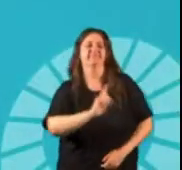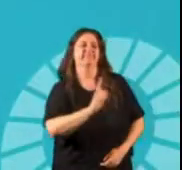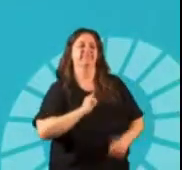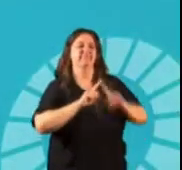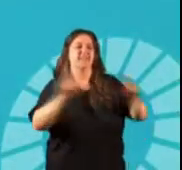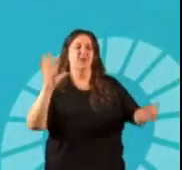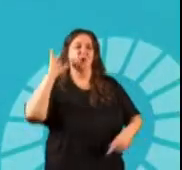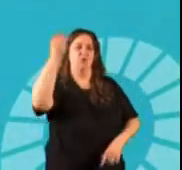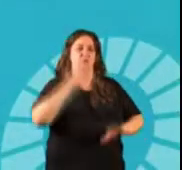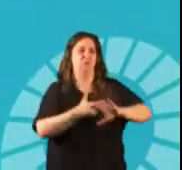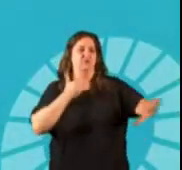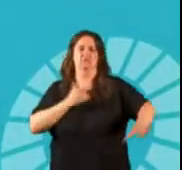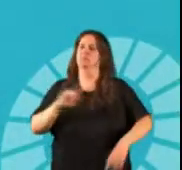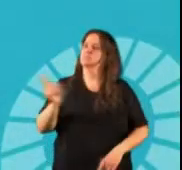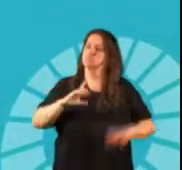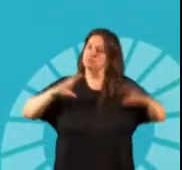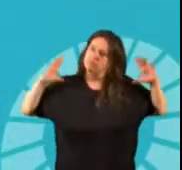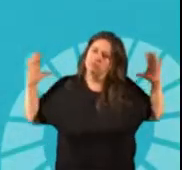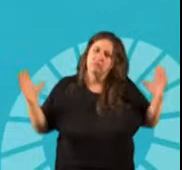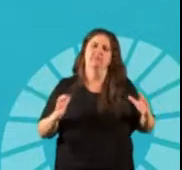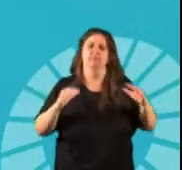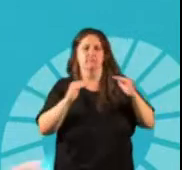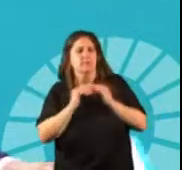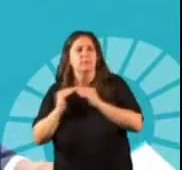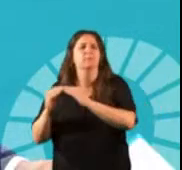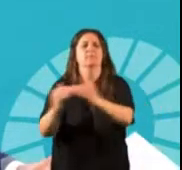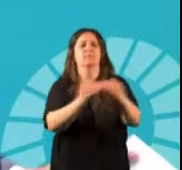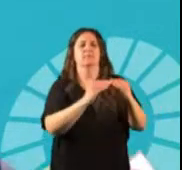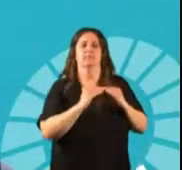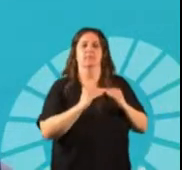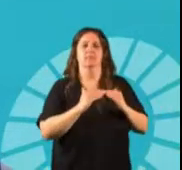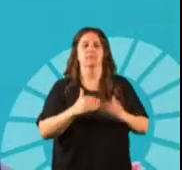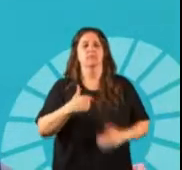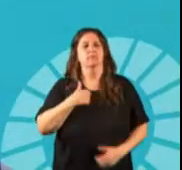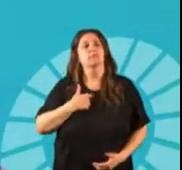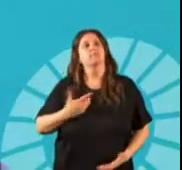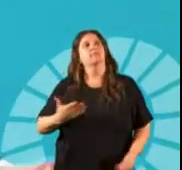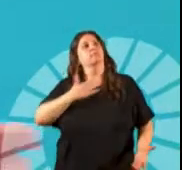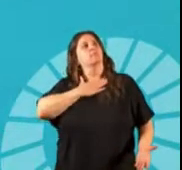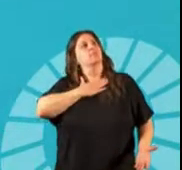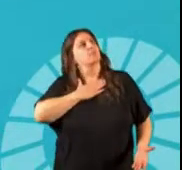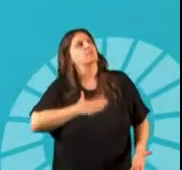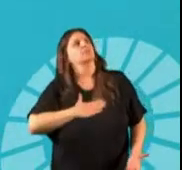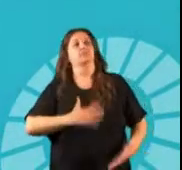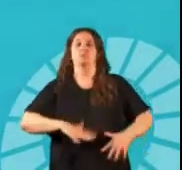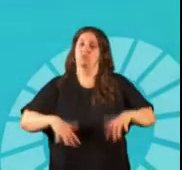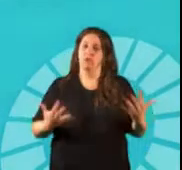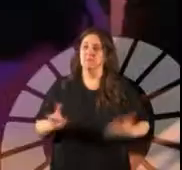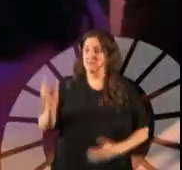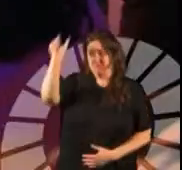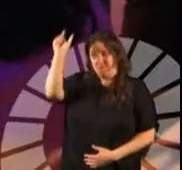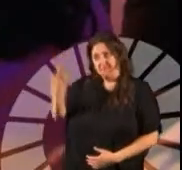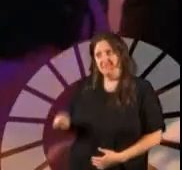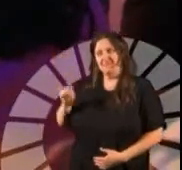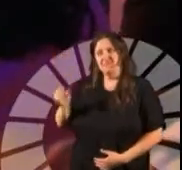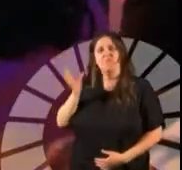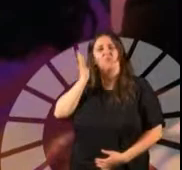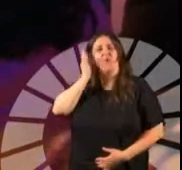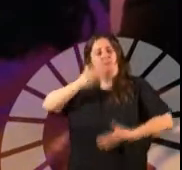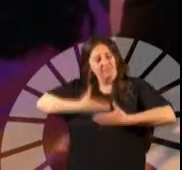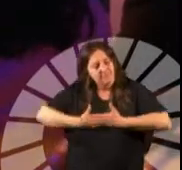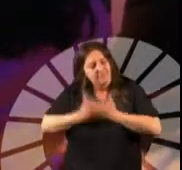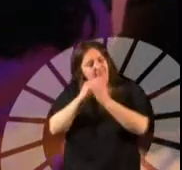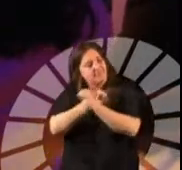everywhere, so that in the morning, women the world over will feel hope. Full, and they will be able to. We will be able to